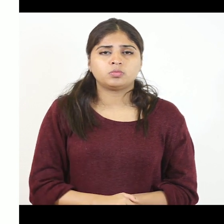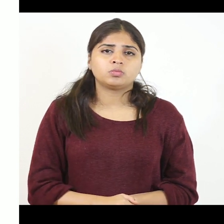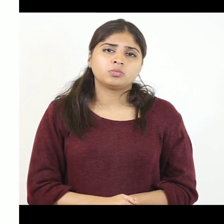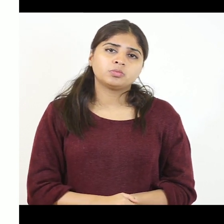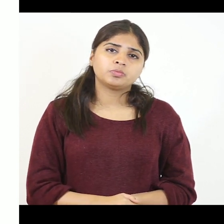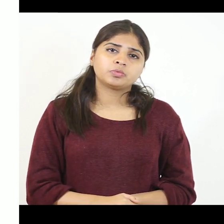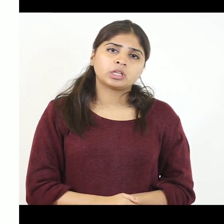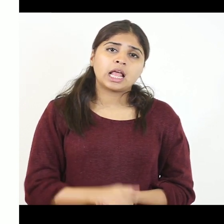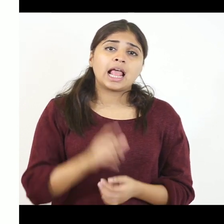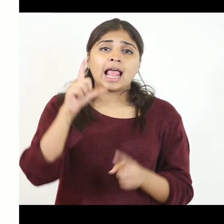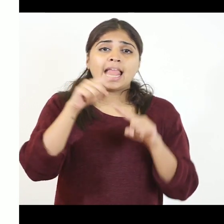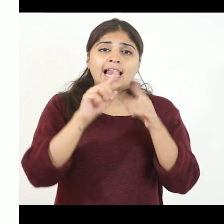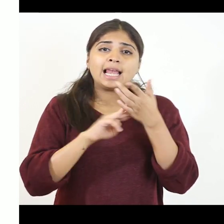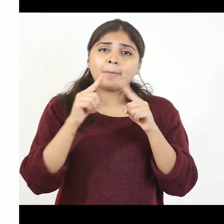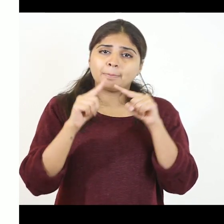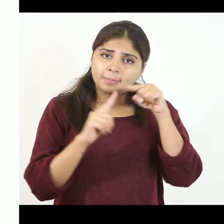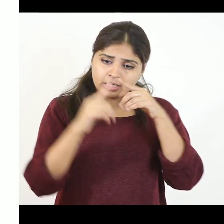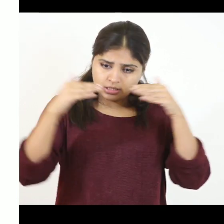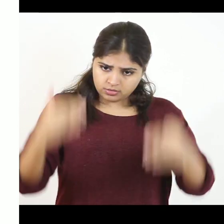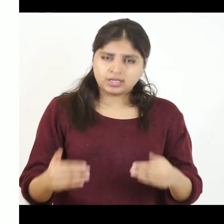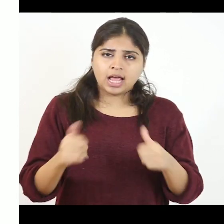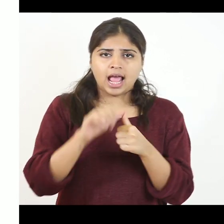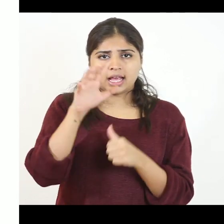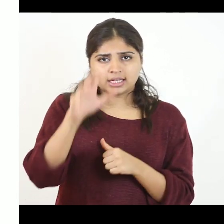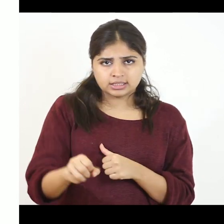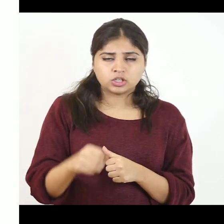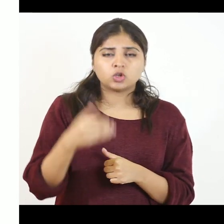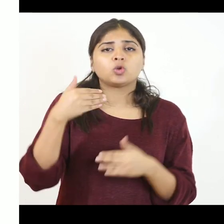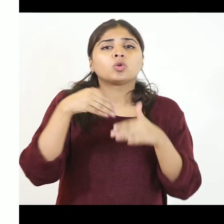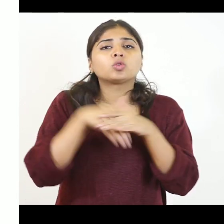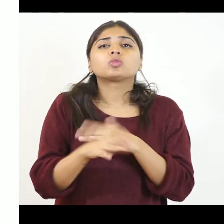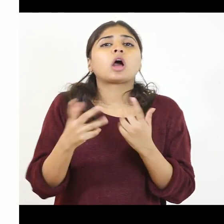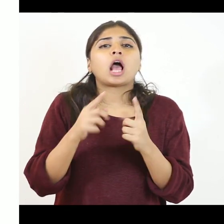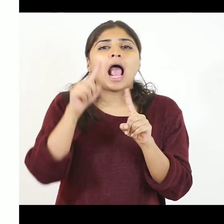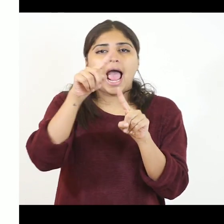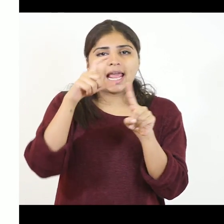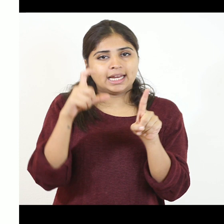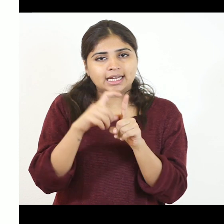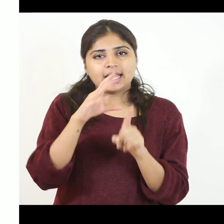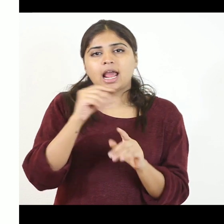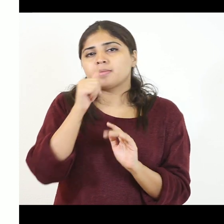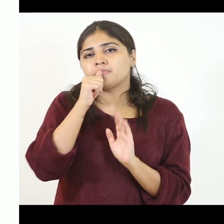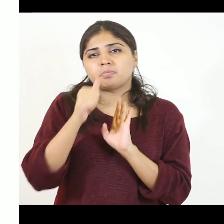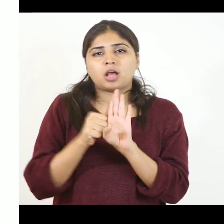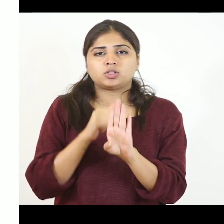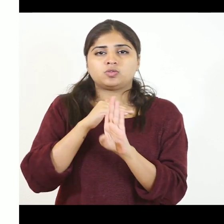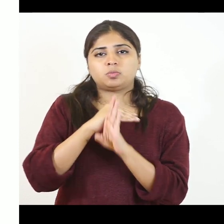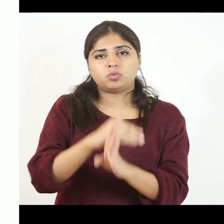Limited access to the network must be given through login IDs and password protection.